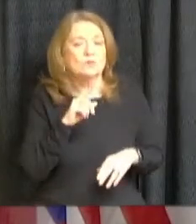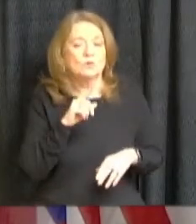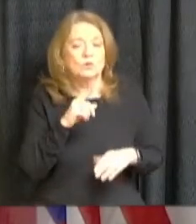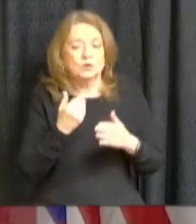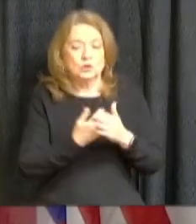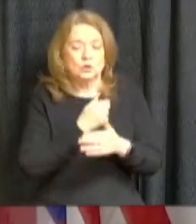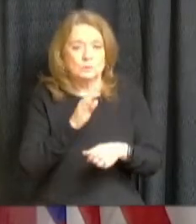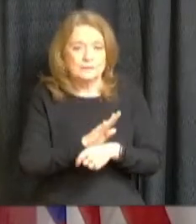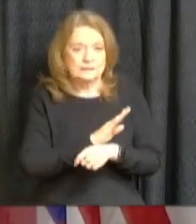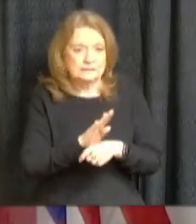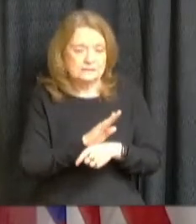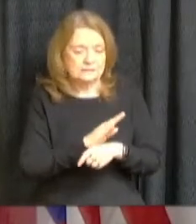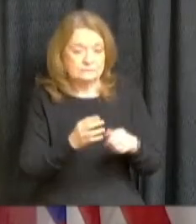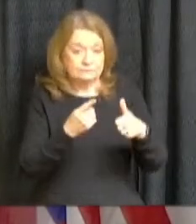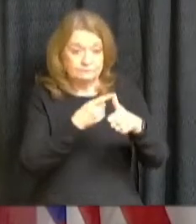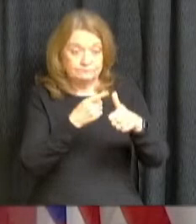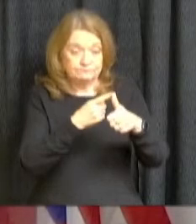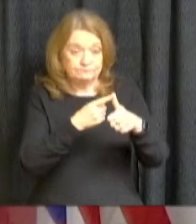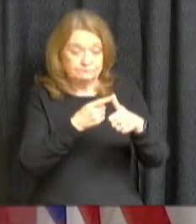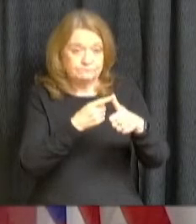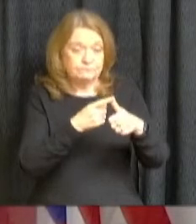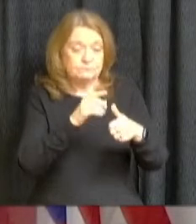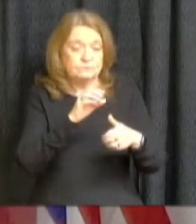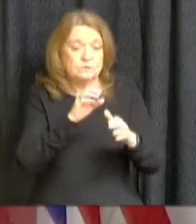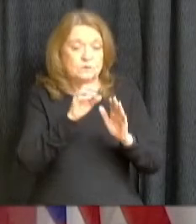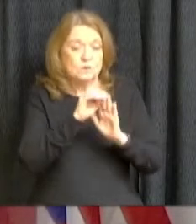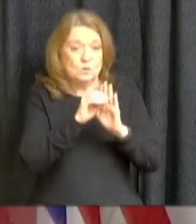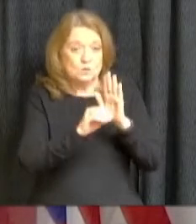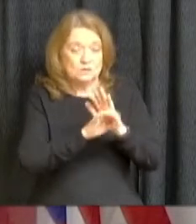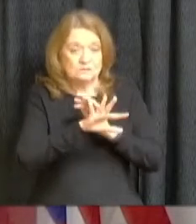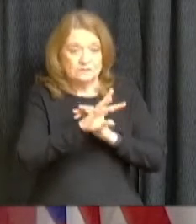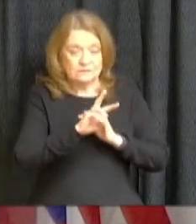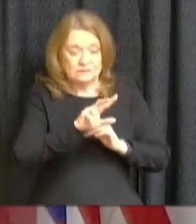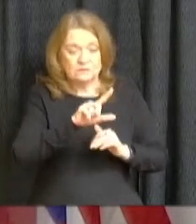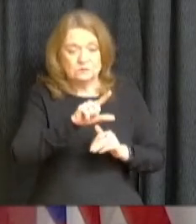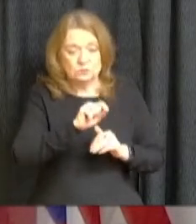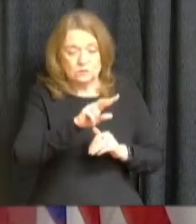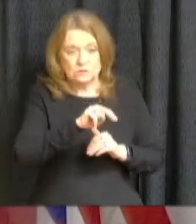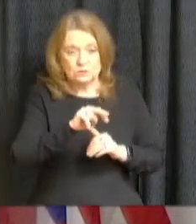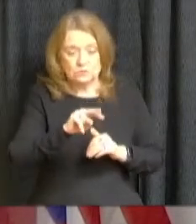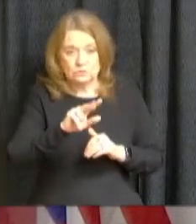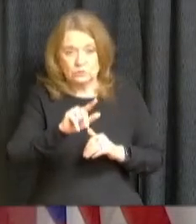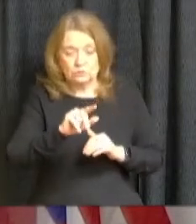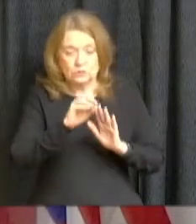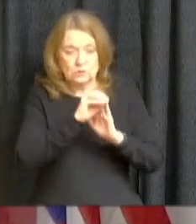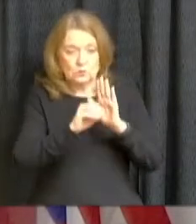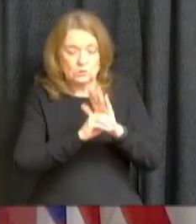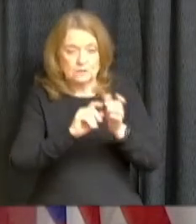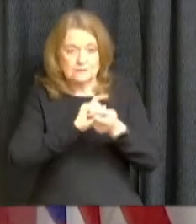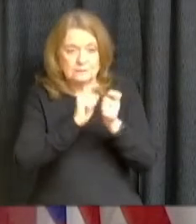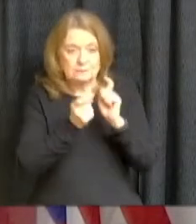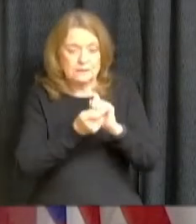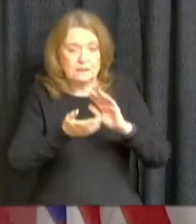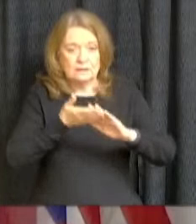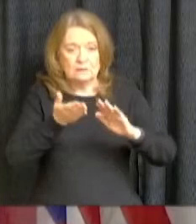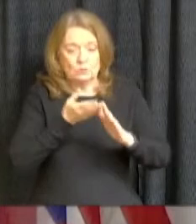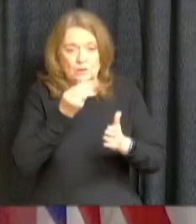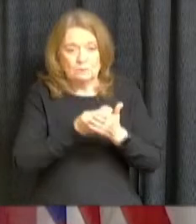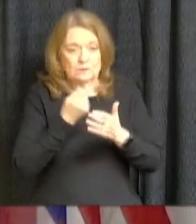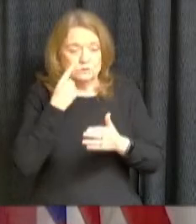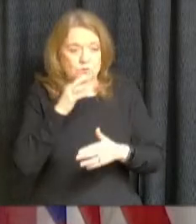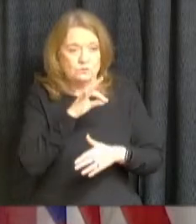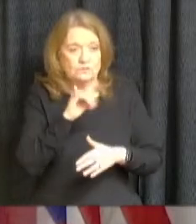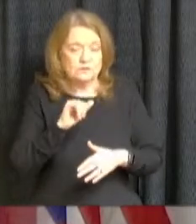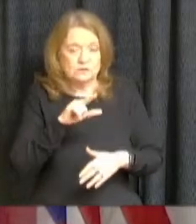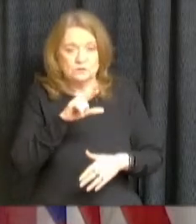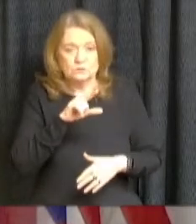new business. First item under new business is Ordinance 56, 2022-23, an ordinance amending the operating budgets for the fiscal